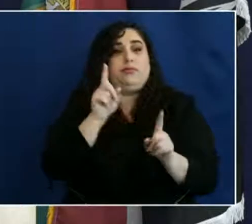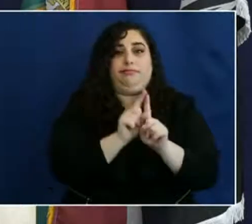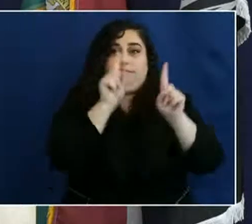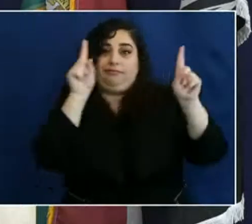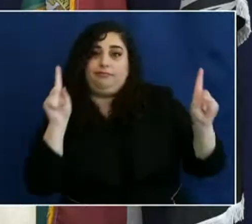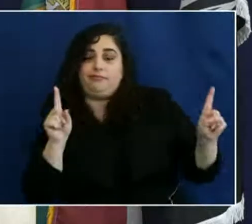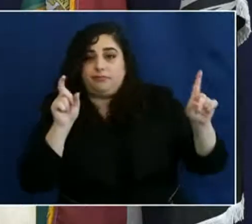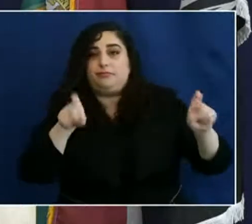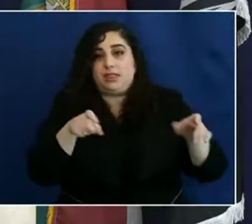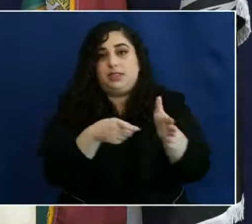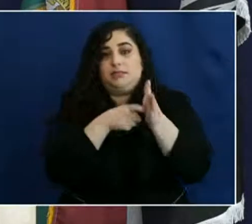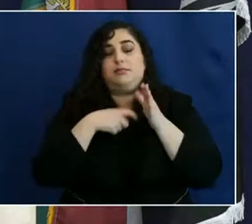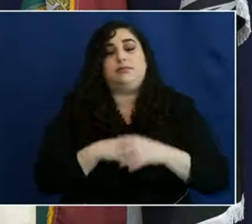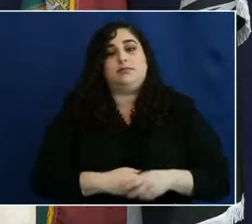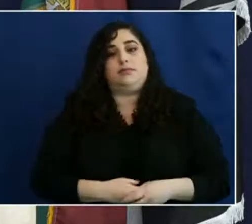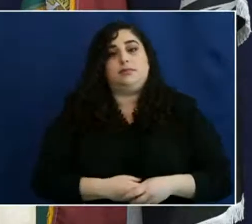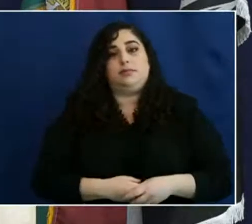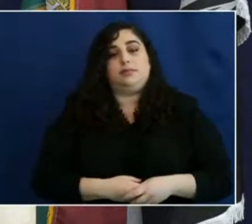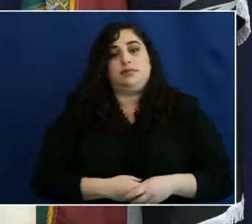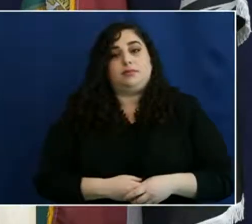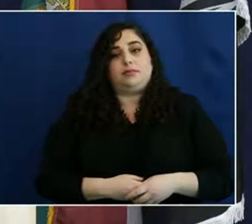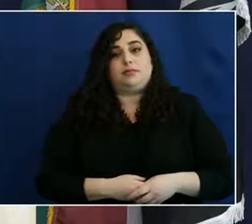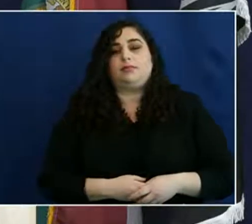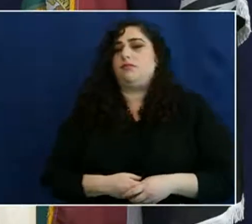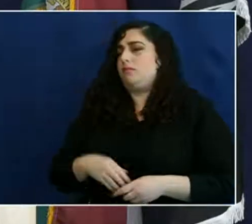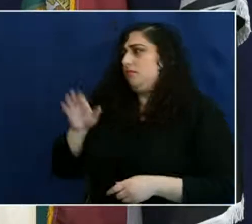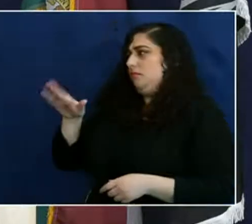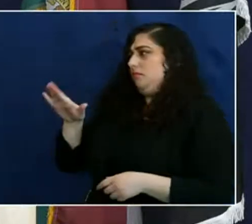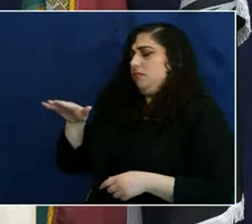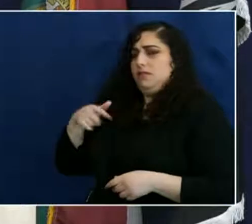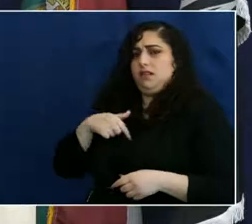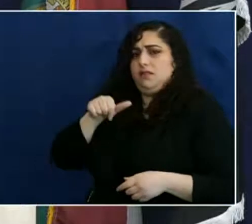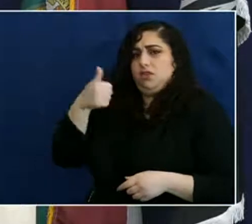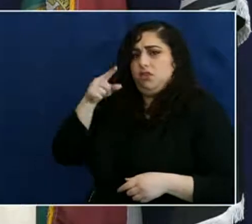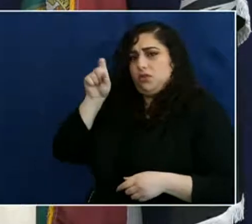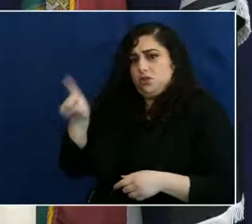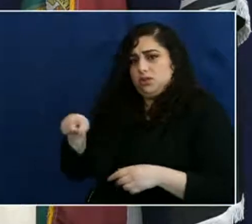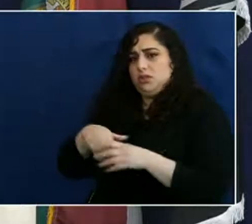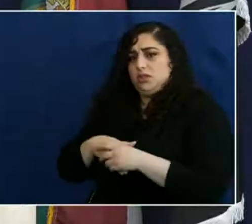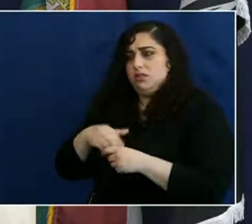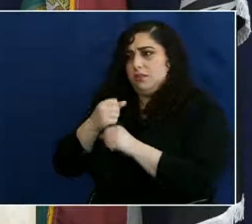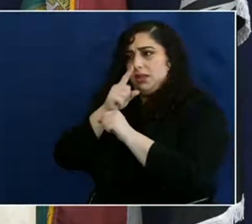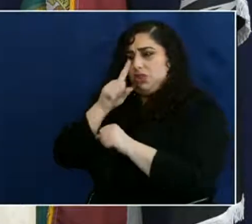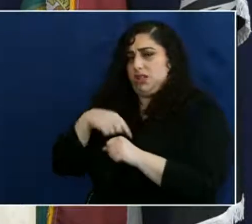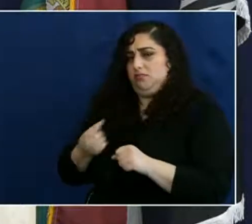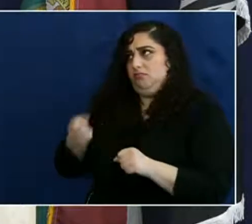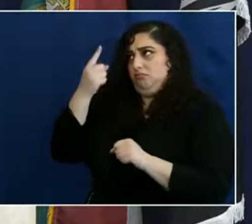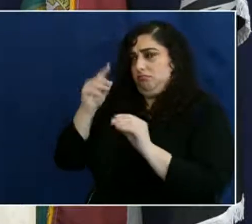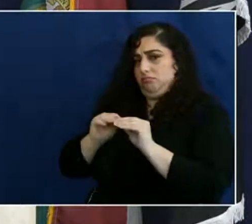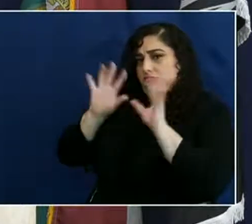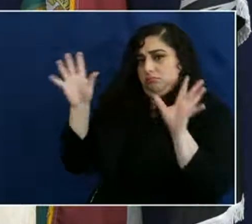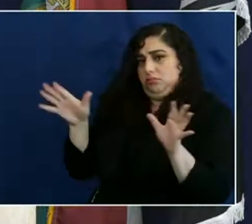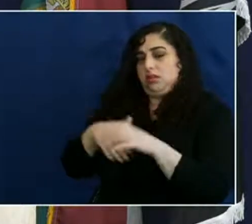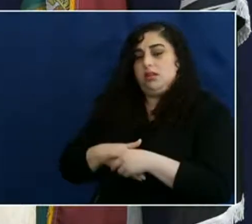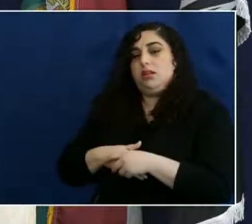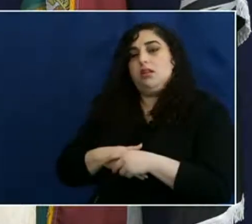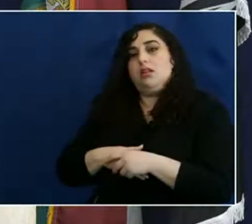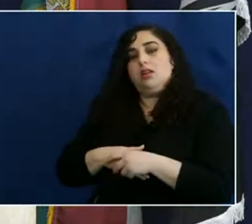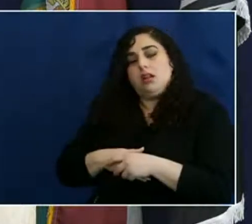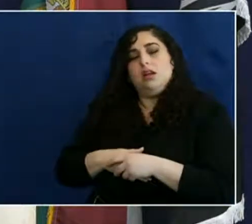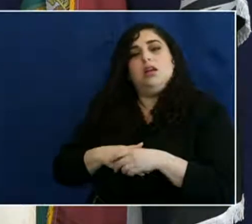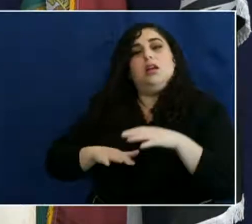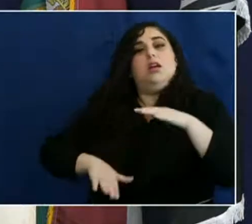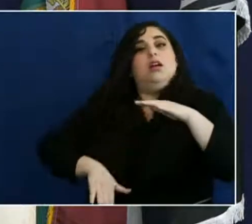If I could just follow up on, I think you mentioned the numbers at the top. I just want to make sure I got them right. What is our capacity in terms of how many doses